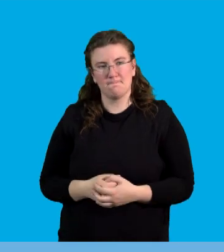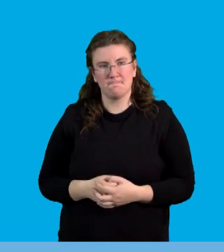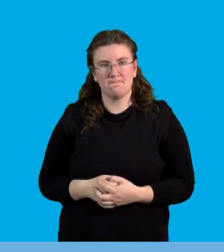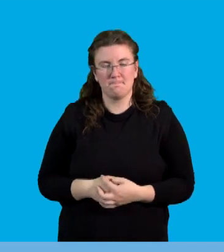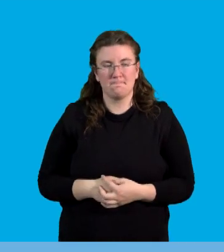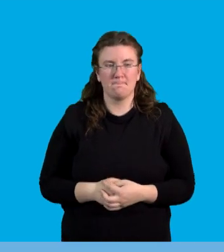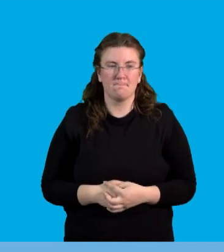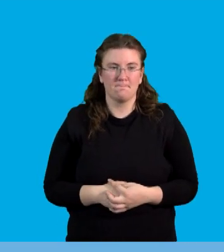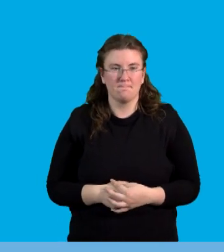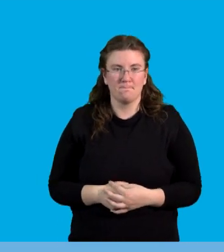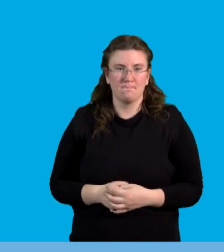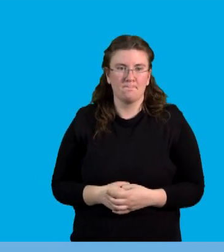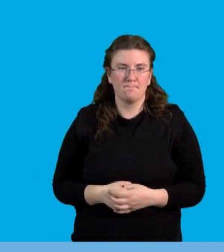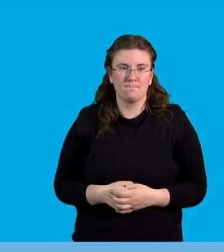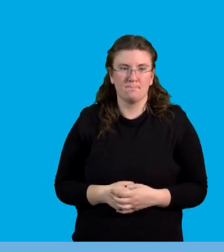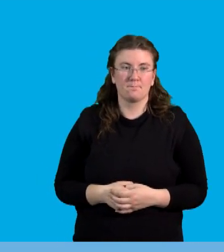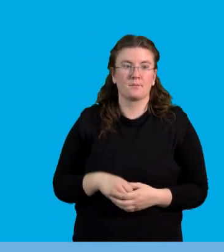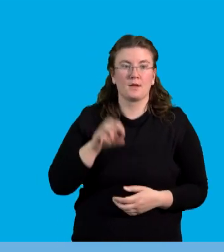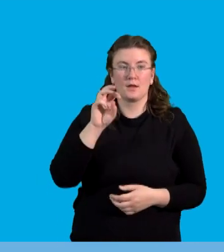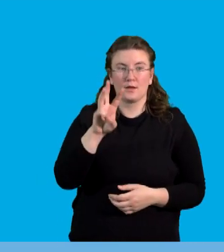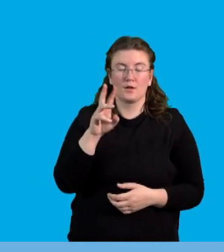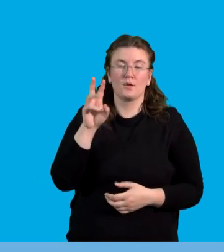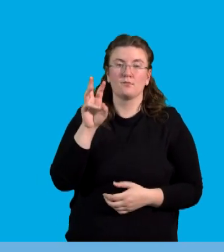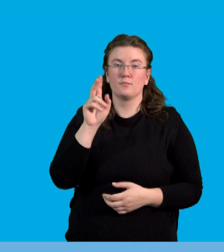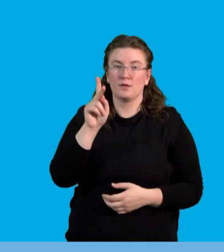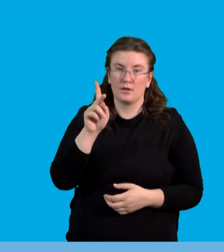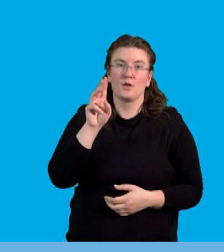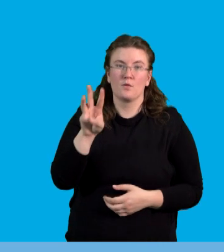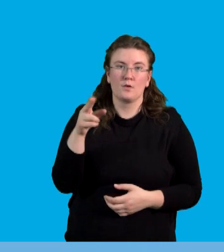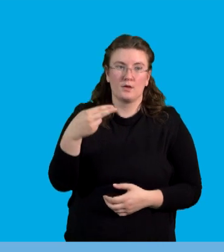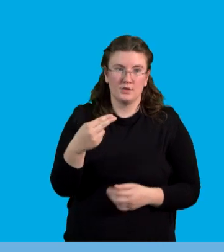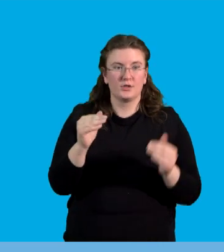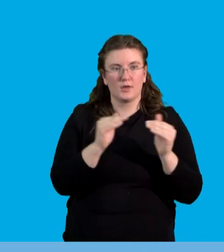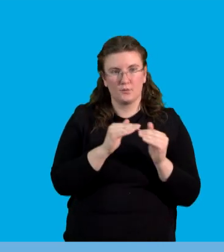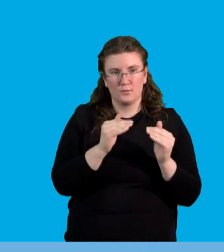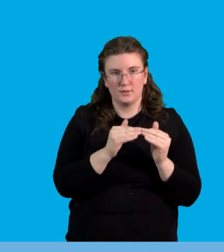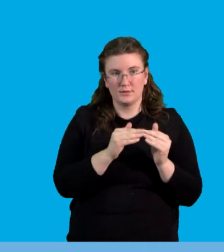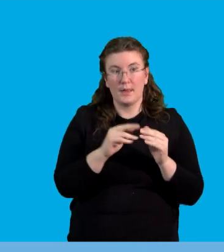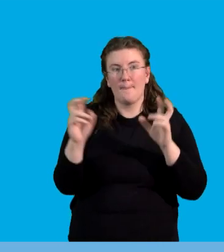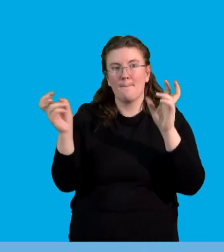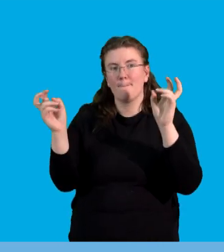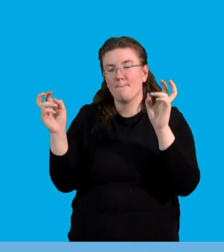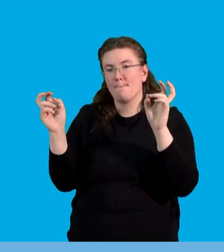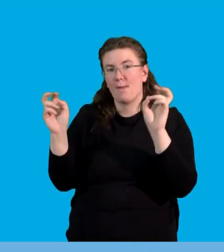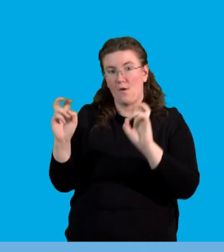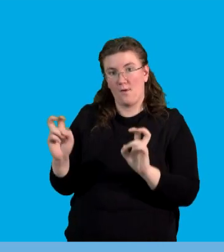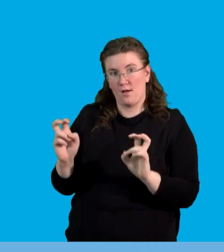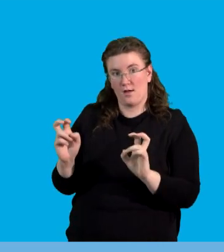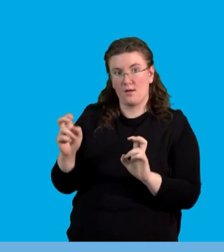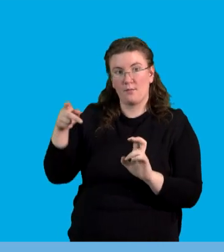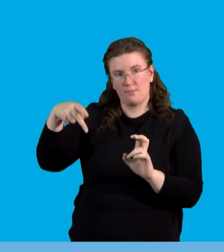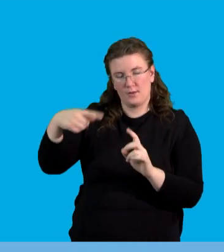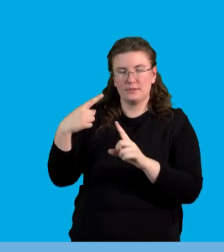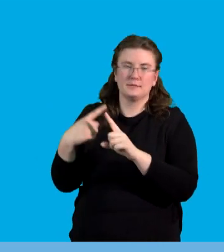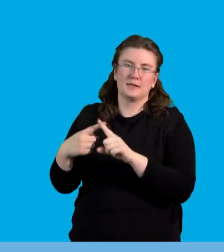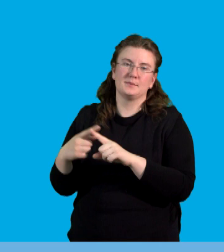hours is going to be equals to the power rating multiplied by the time in